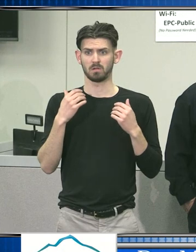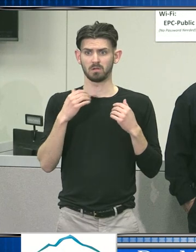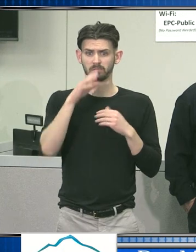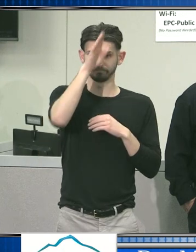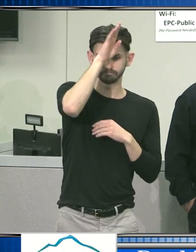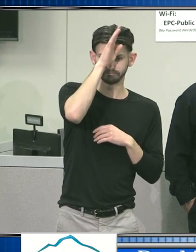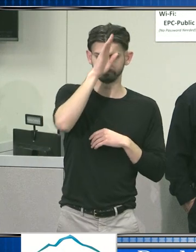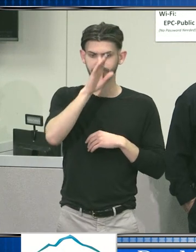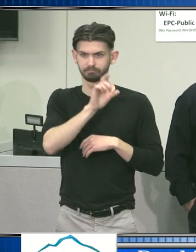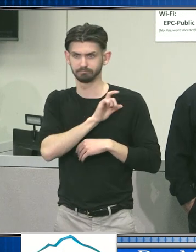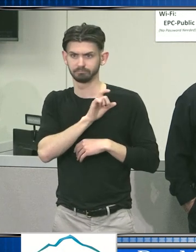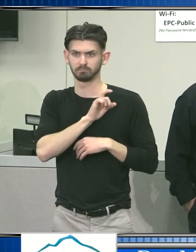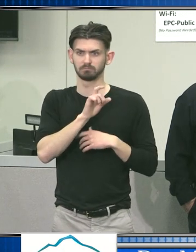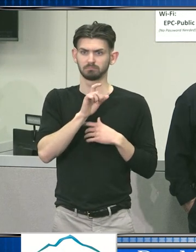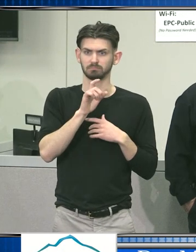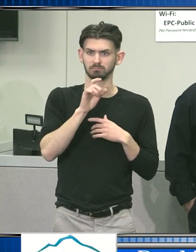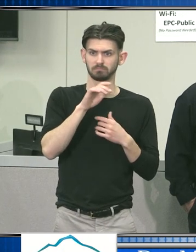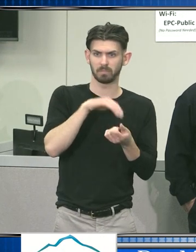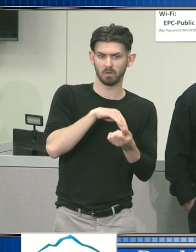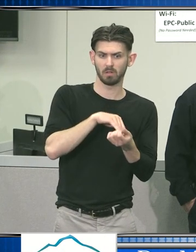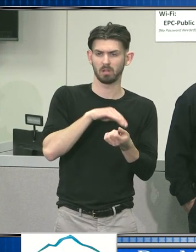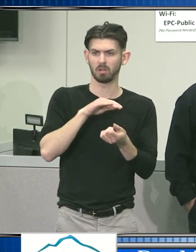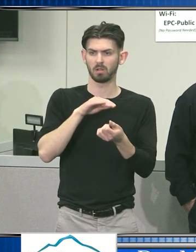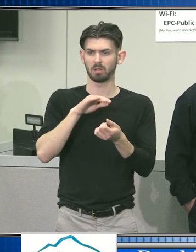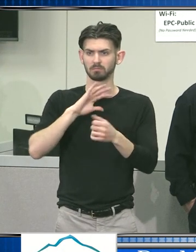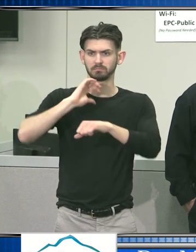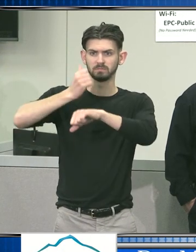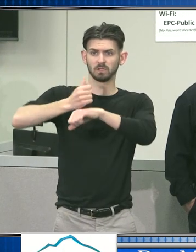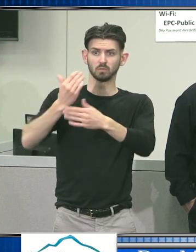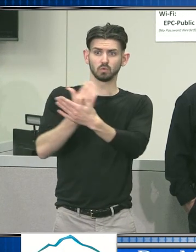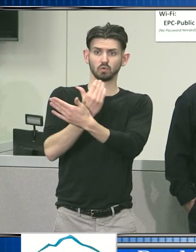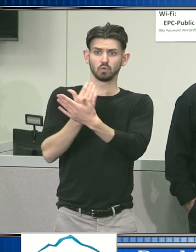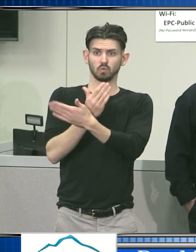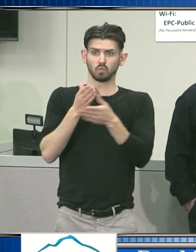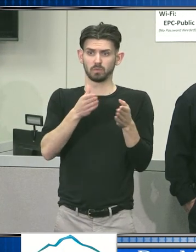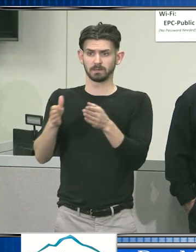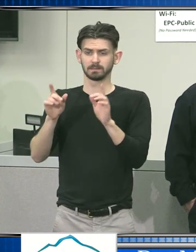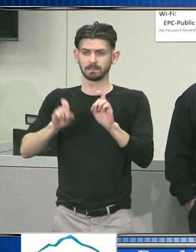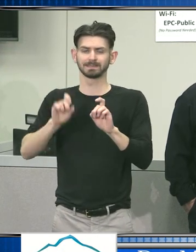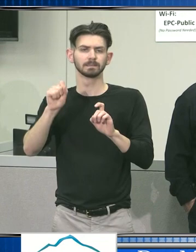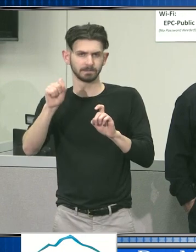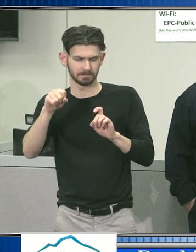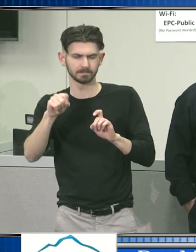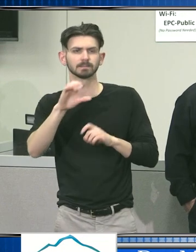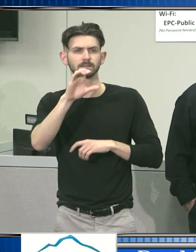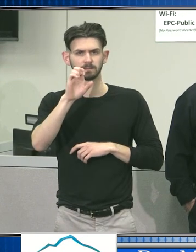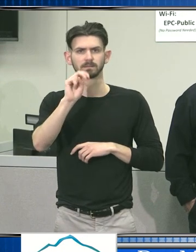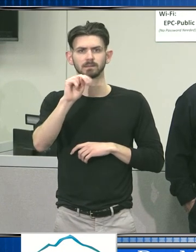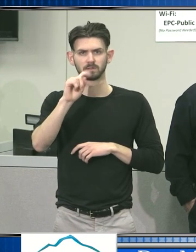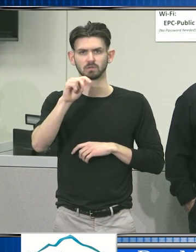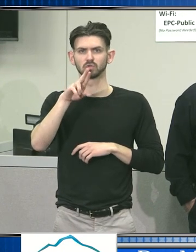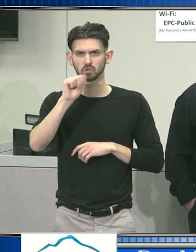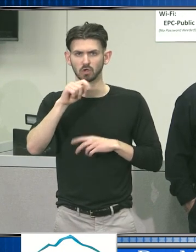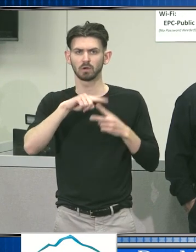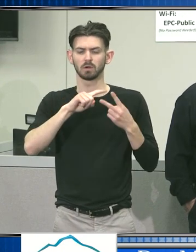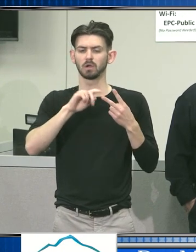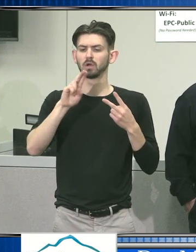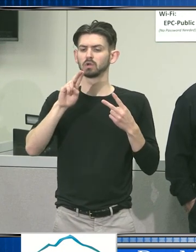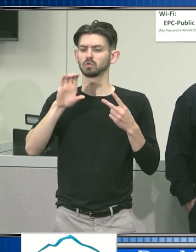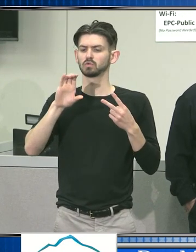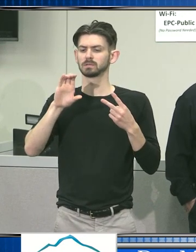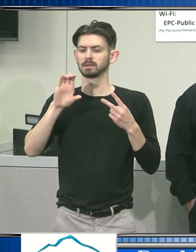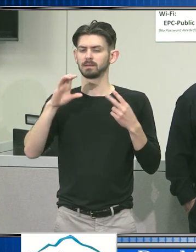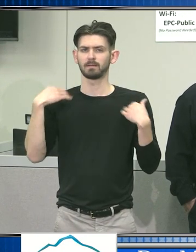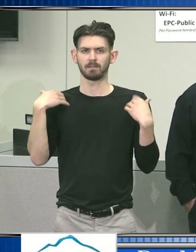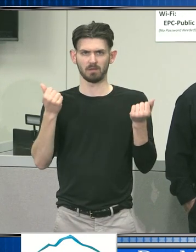opportunities for screening and testing? And the answer to that is yes. UC Health and Centura are both working hand in hand with our public health departments to set up